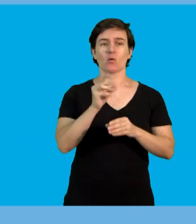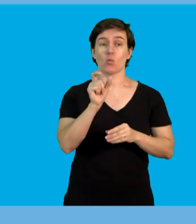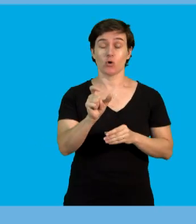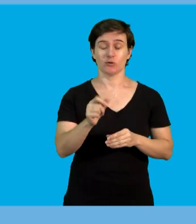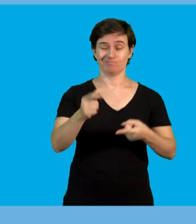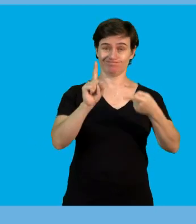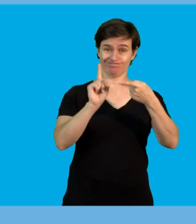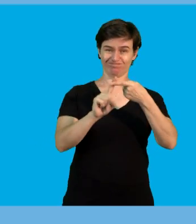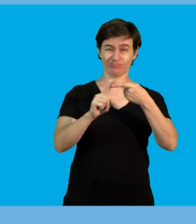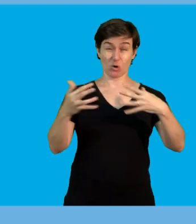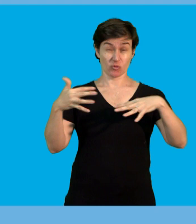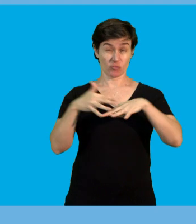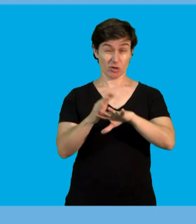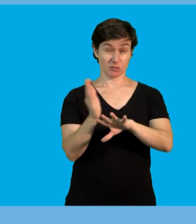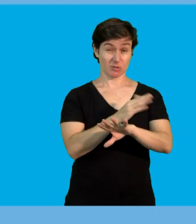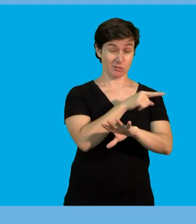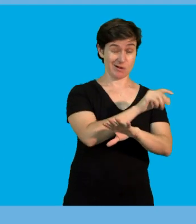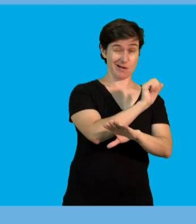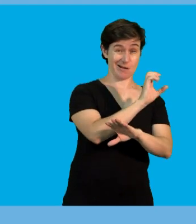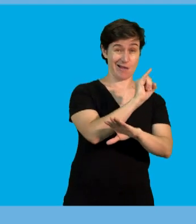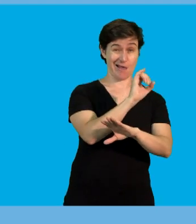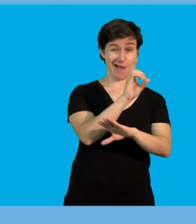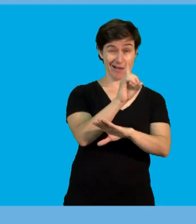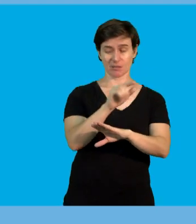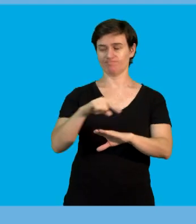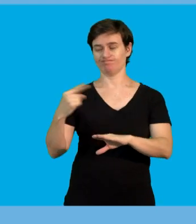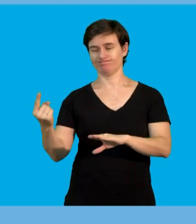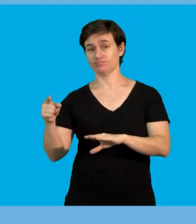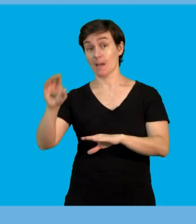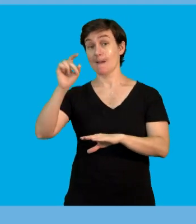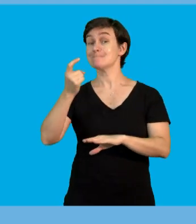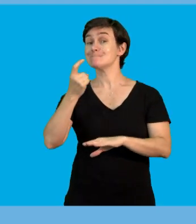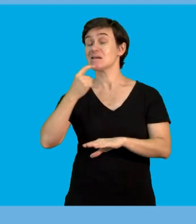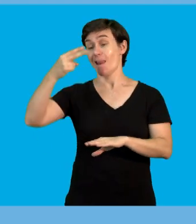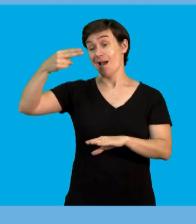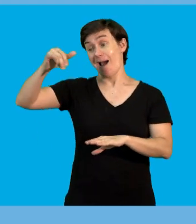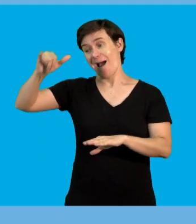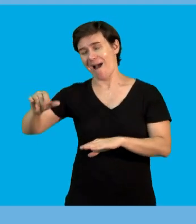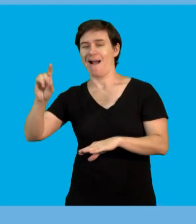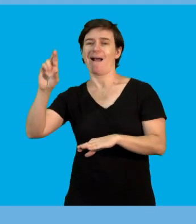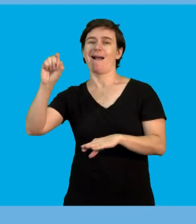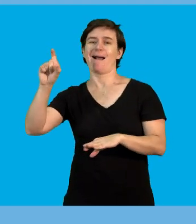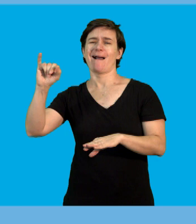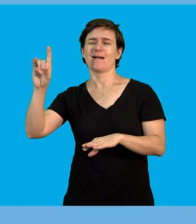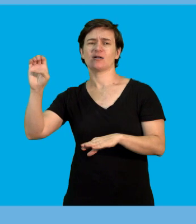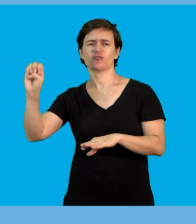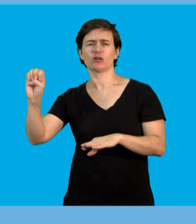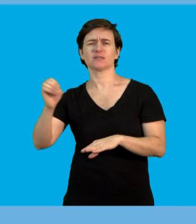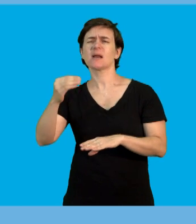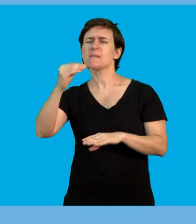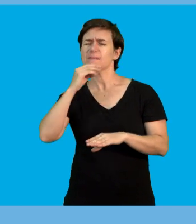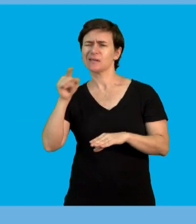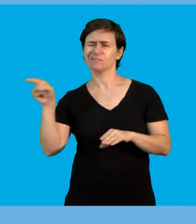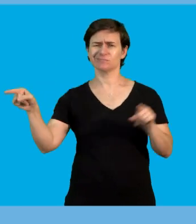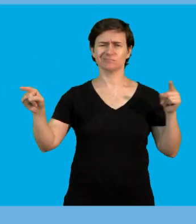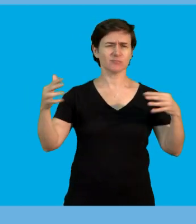the reaction between an acid and a metal hydroxide. So what is going to be formed, what is going to be the product when